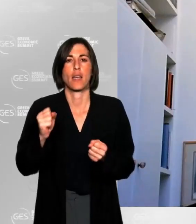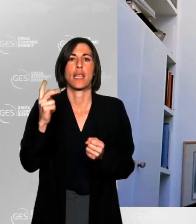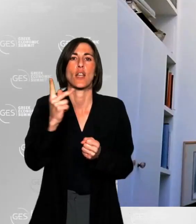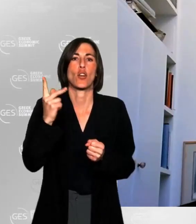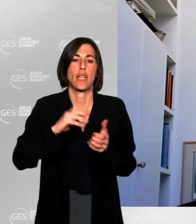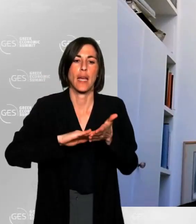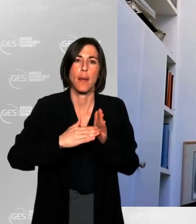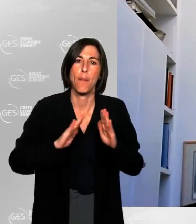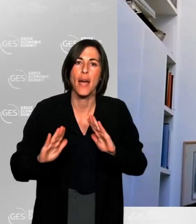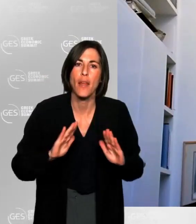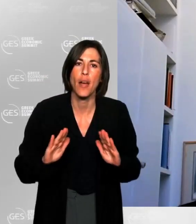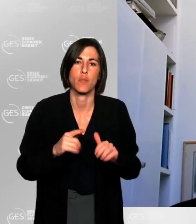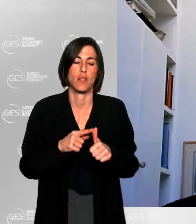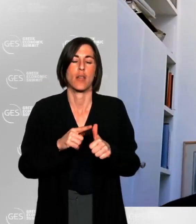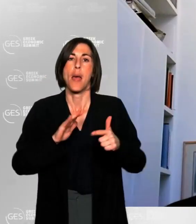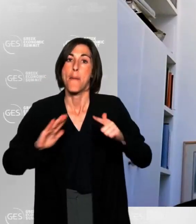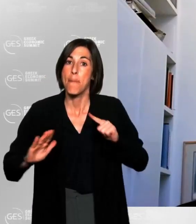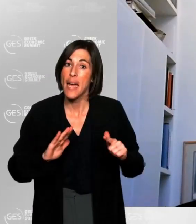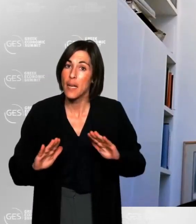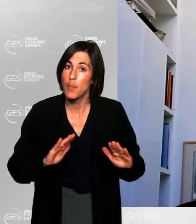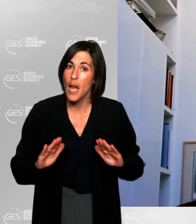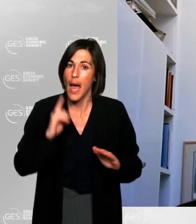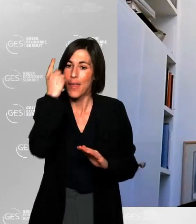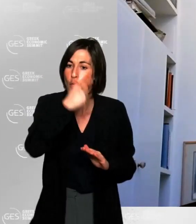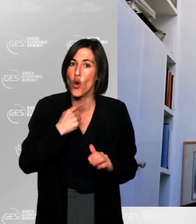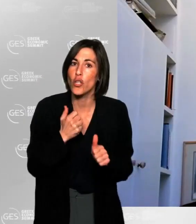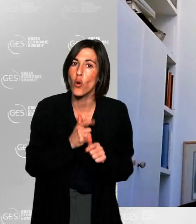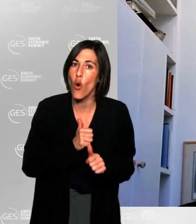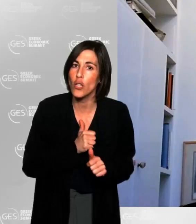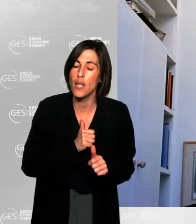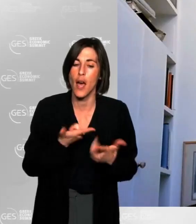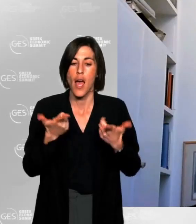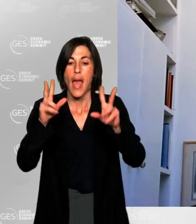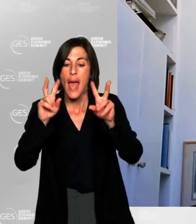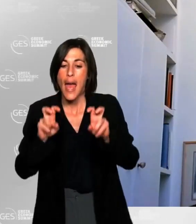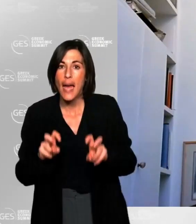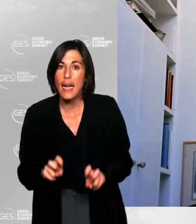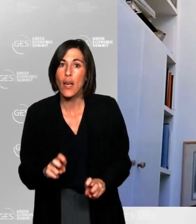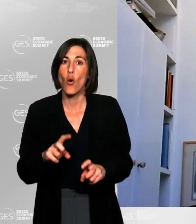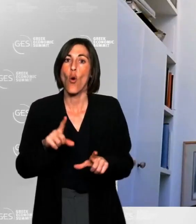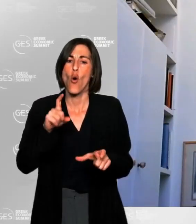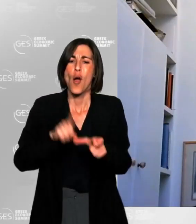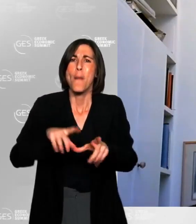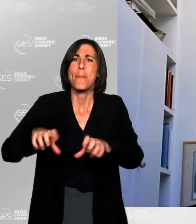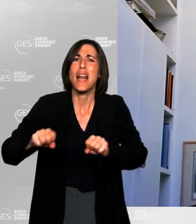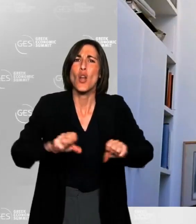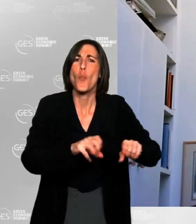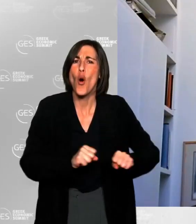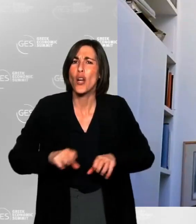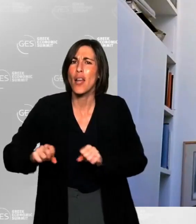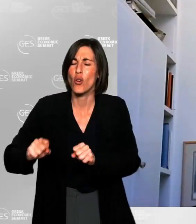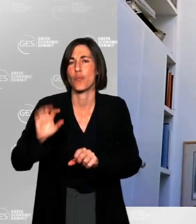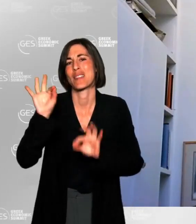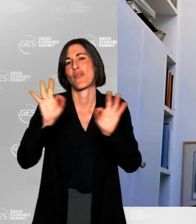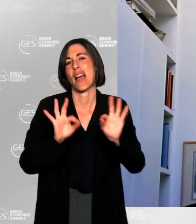privacy, about controlling the big monopolies, the digital monopolies.